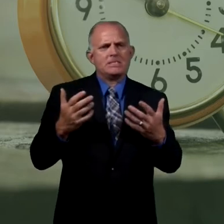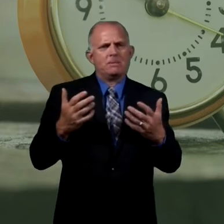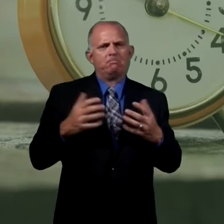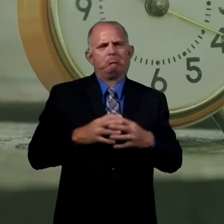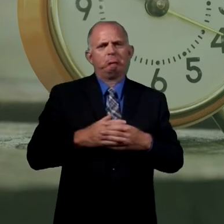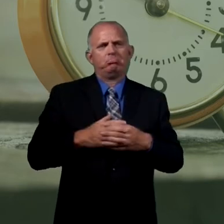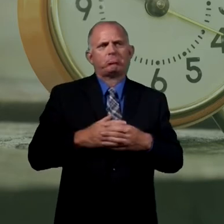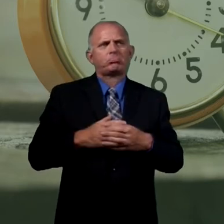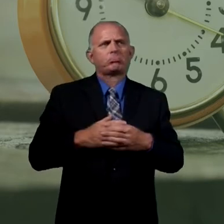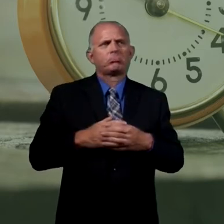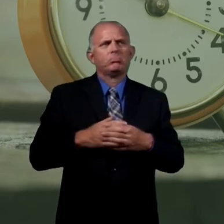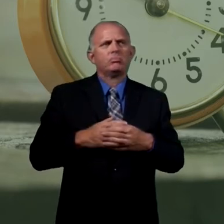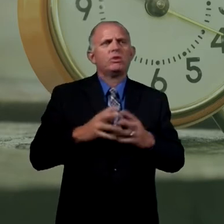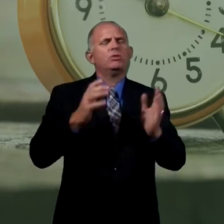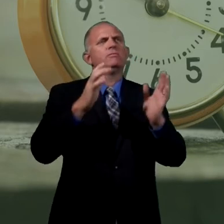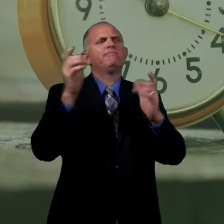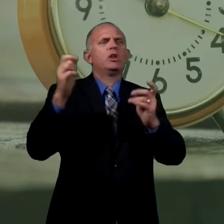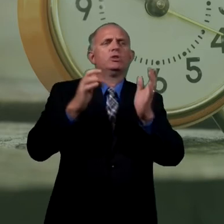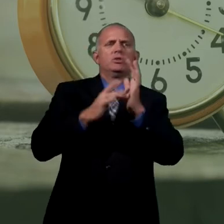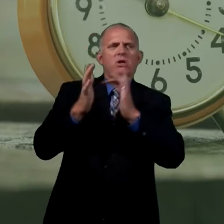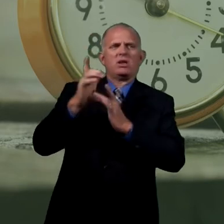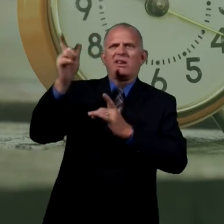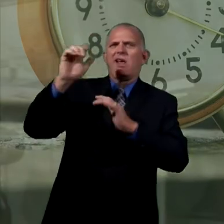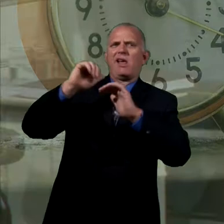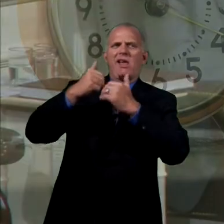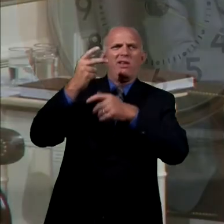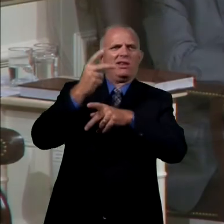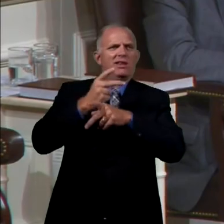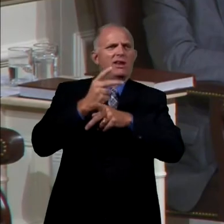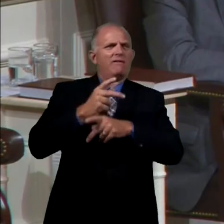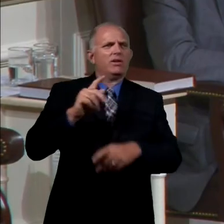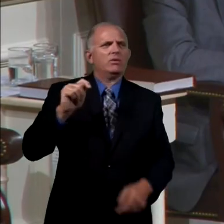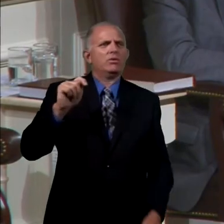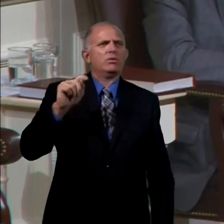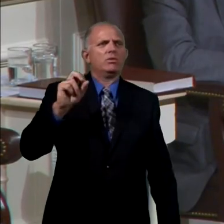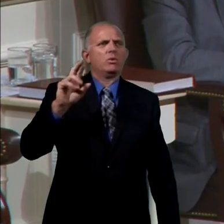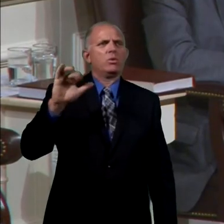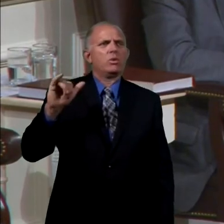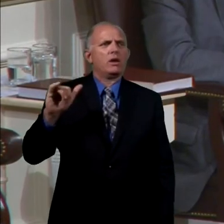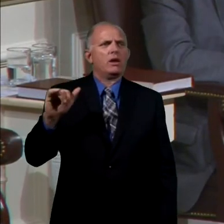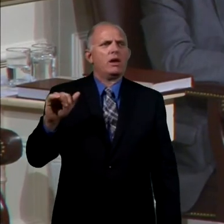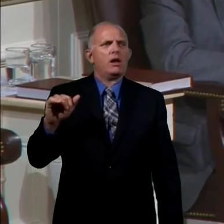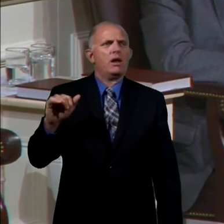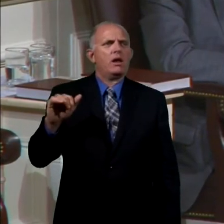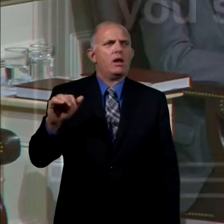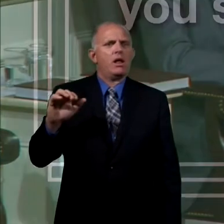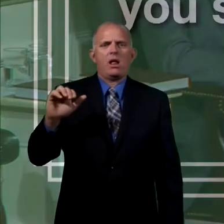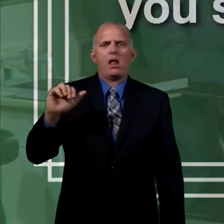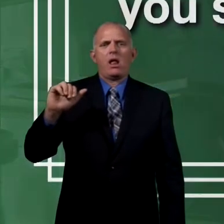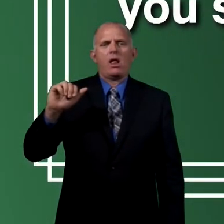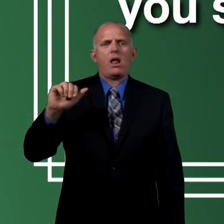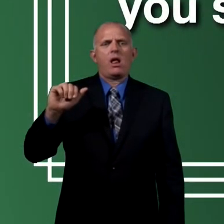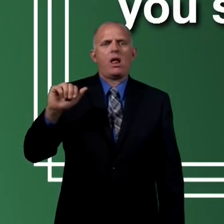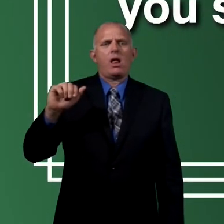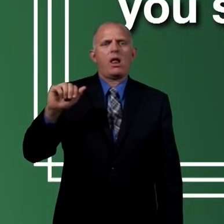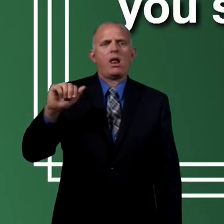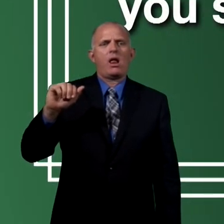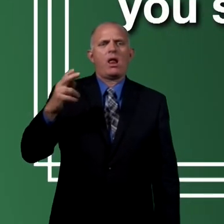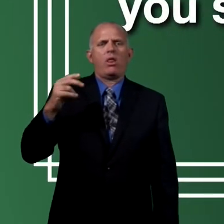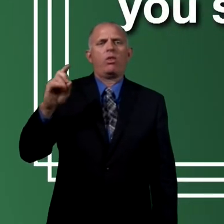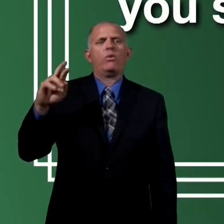What did Jesus, how did he handle it? You know, Corrie Ten Boom had a quote that I thought was good. It says, the devil can't make you sin, he'll make you